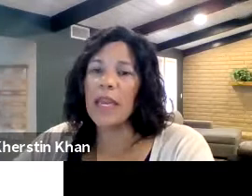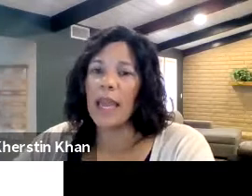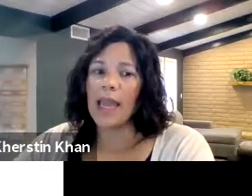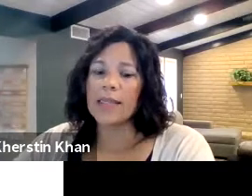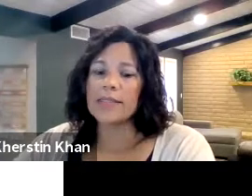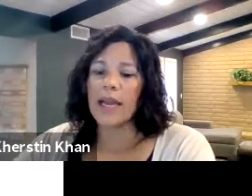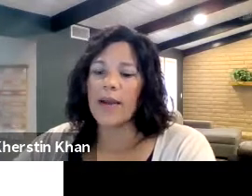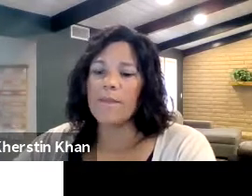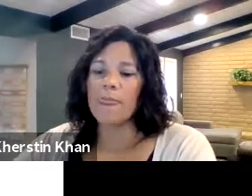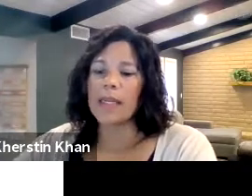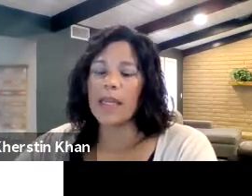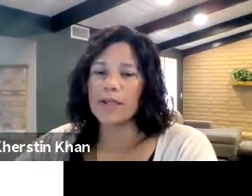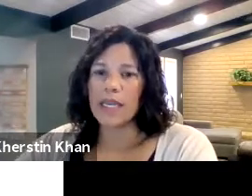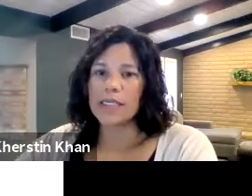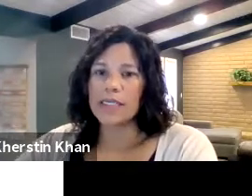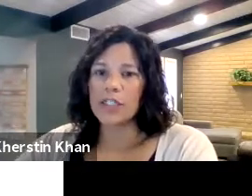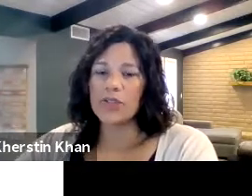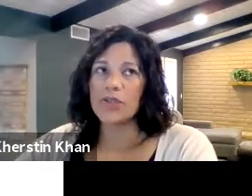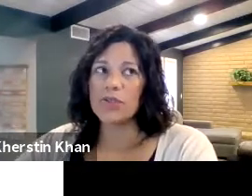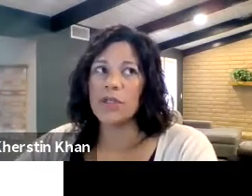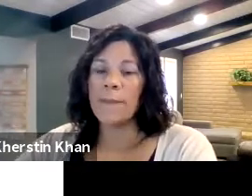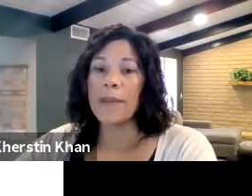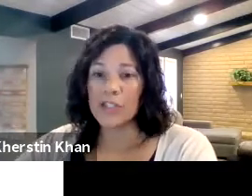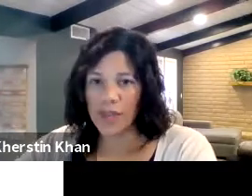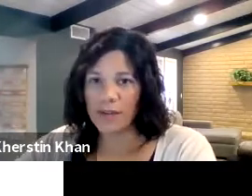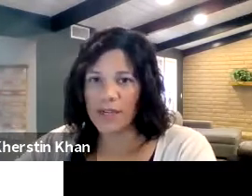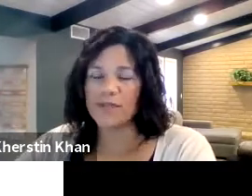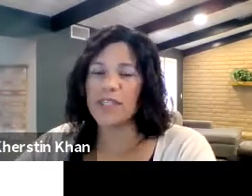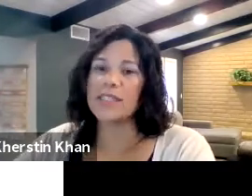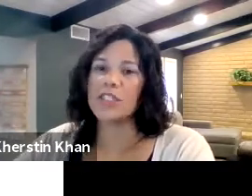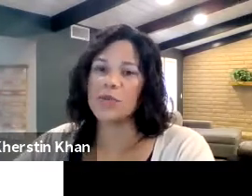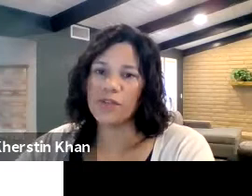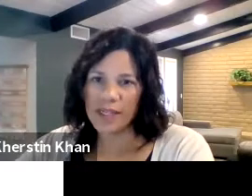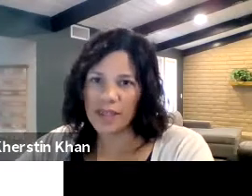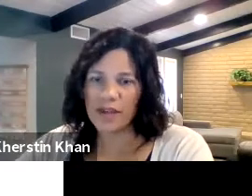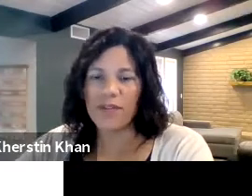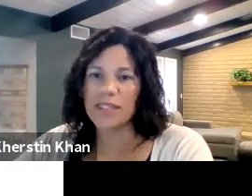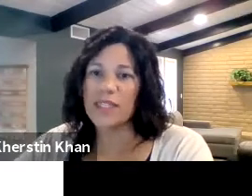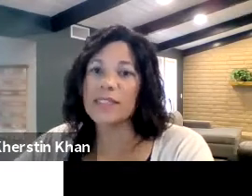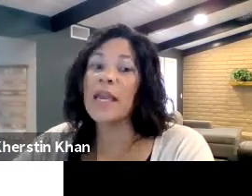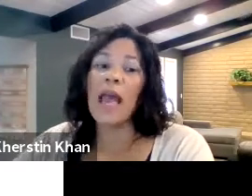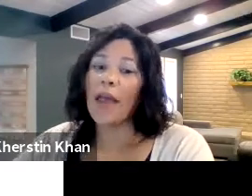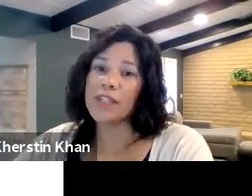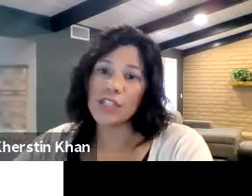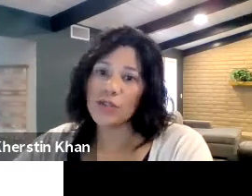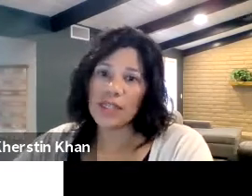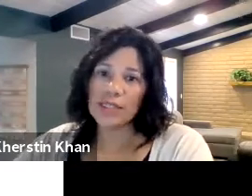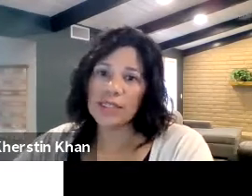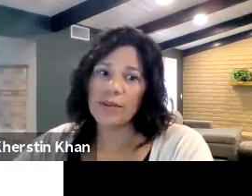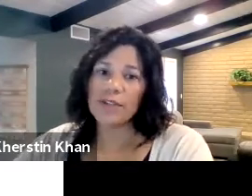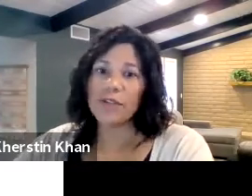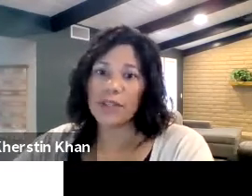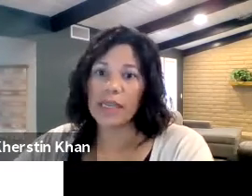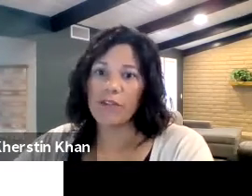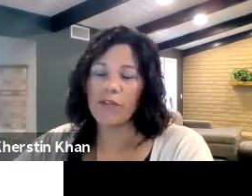effective and allows us to measure that effectiveness, to reflect on that effectiveness, and then to do